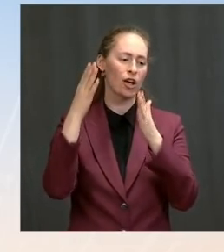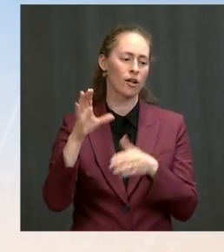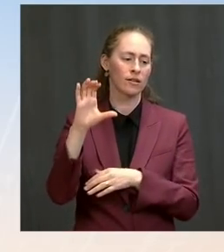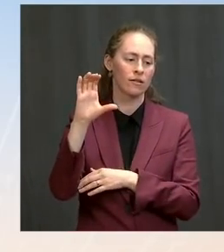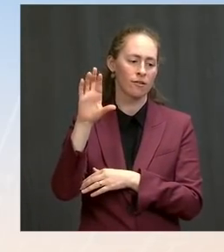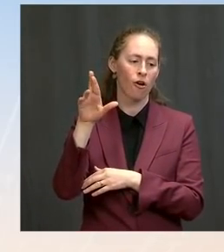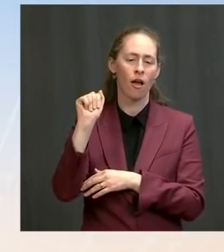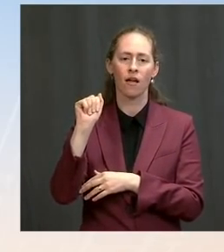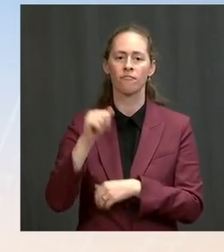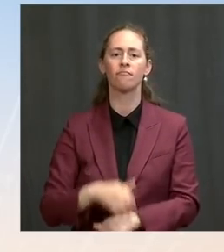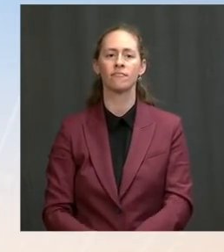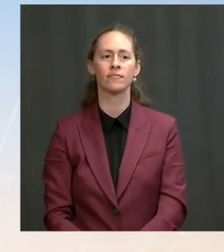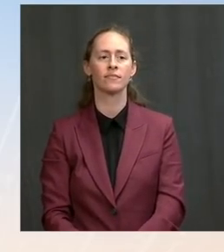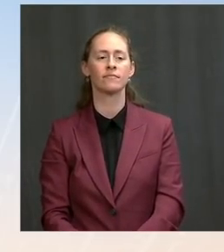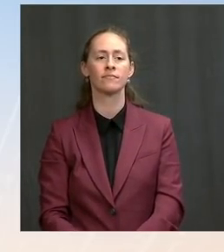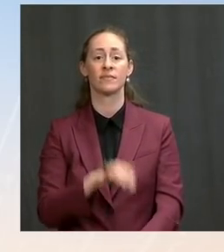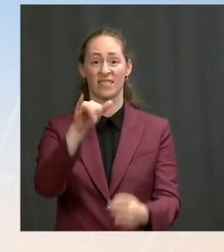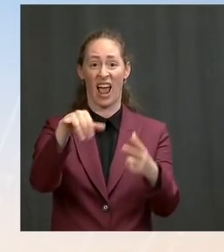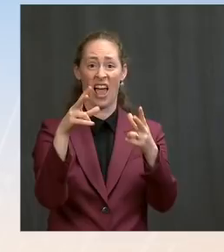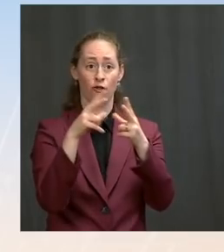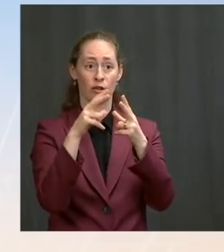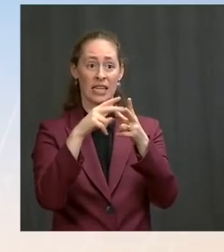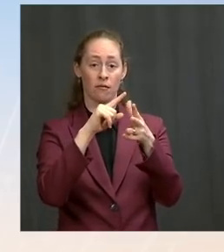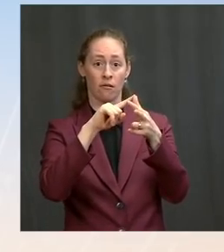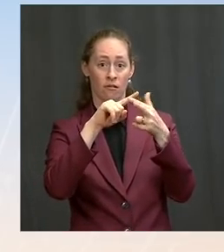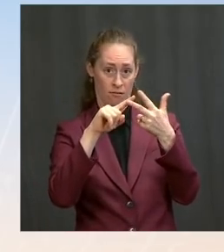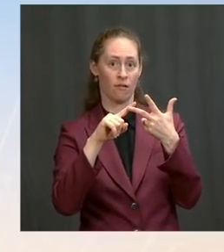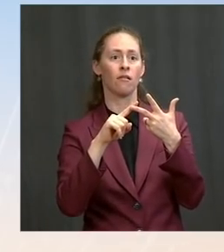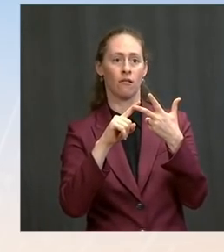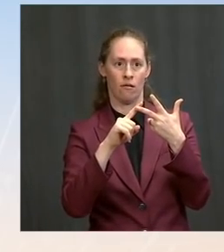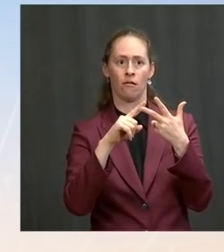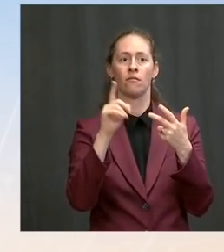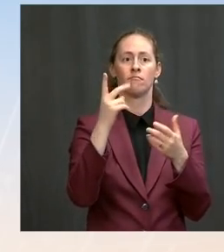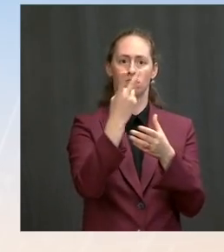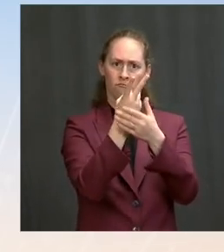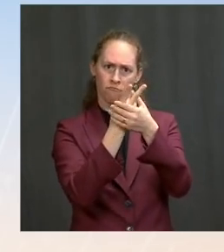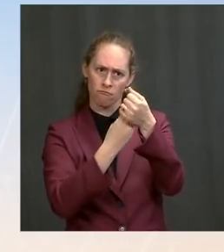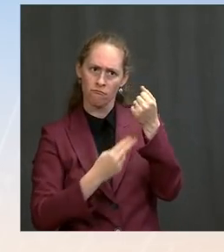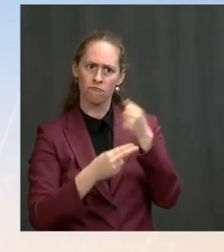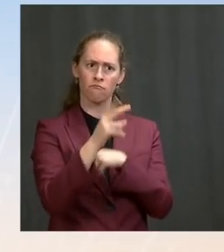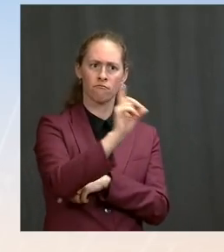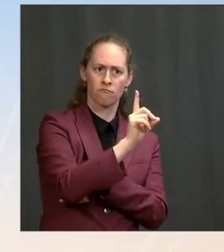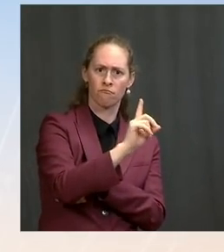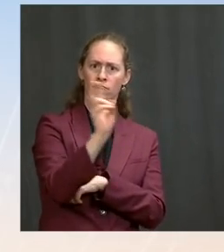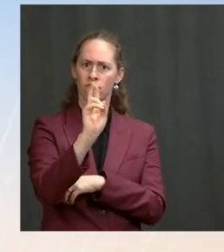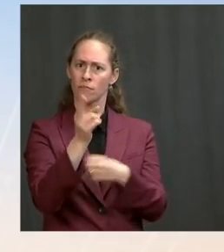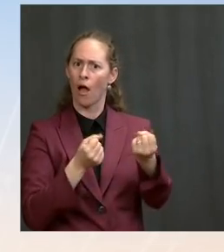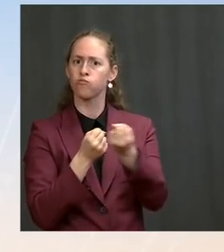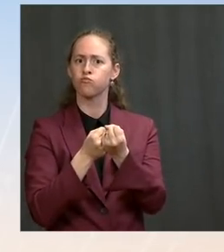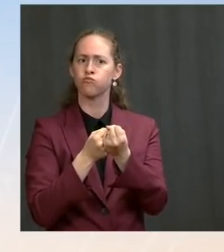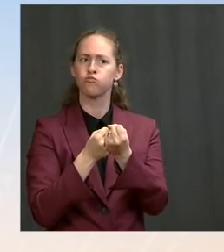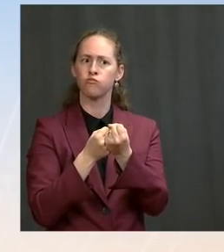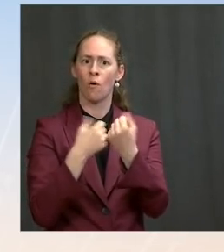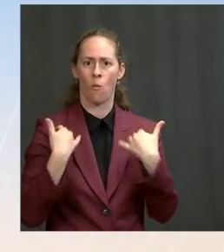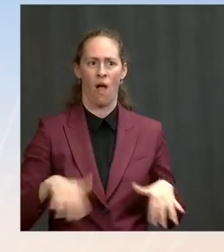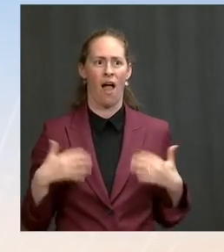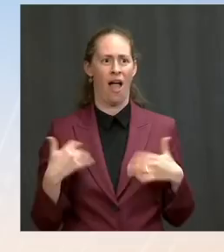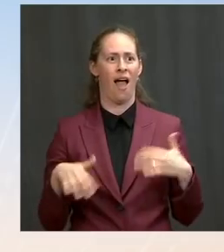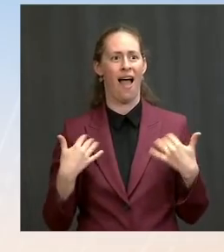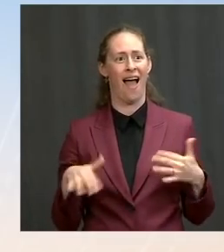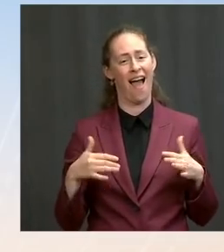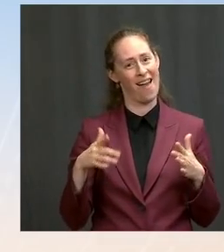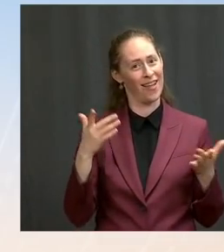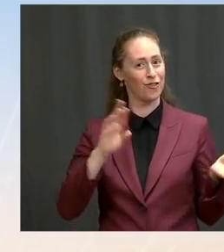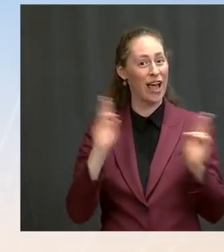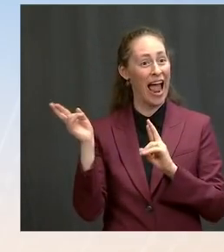with bipartisan support. Bipartisanship alive and well in Washington. Watch out. Also today, the White House